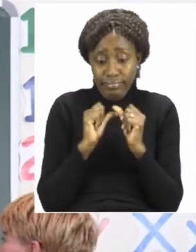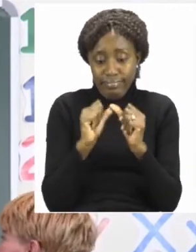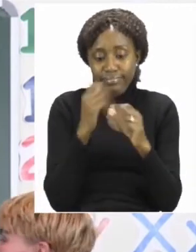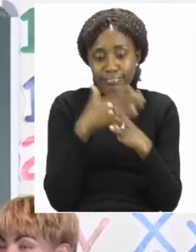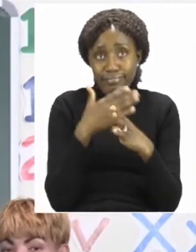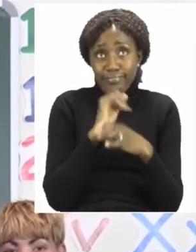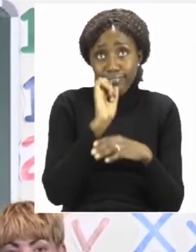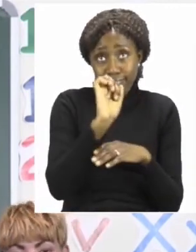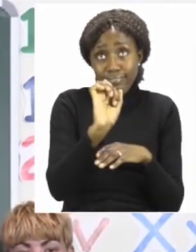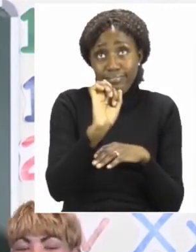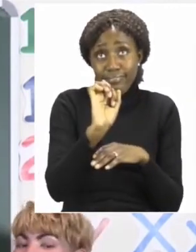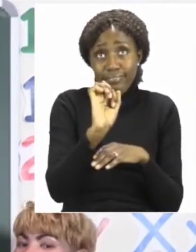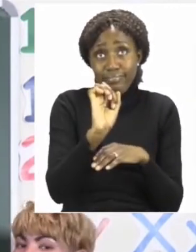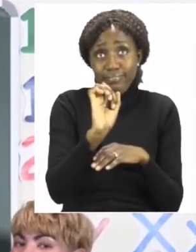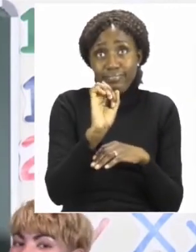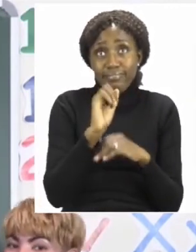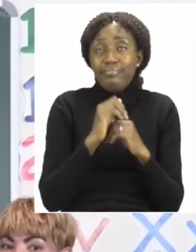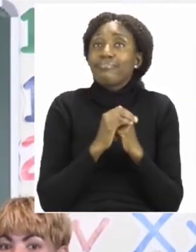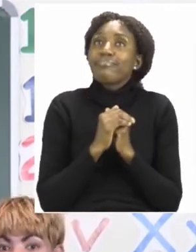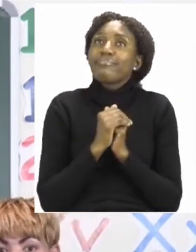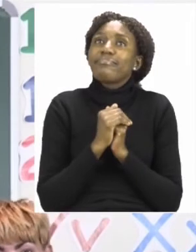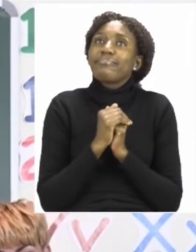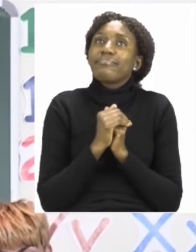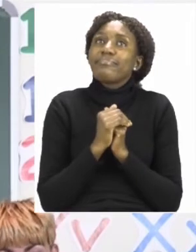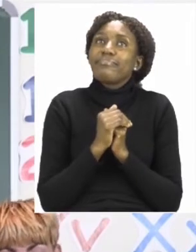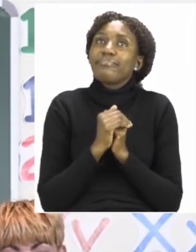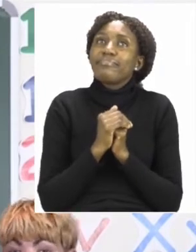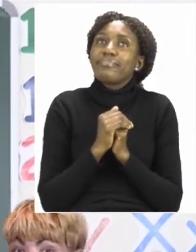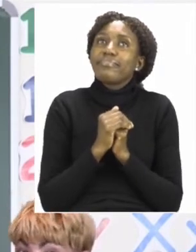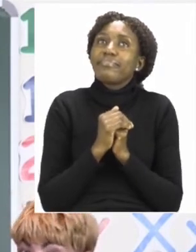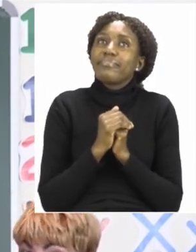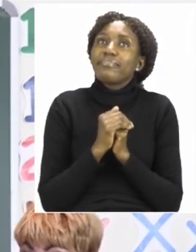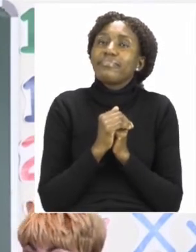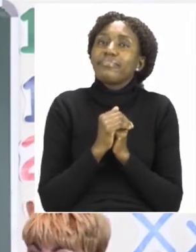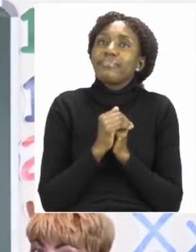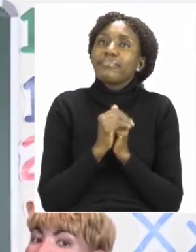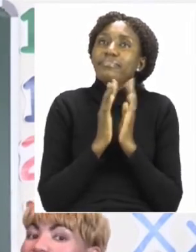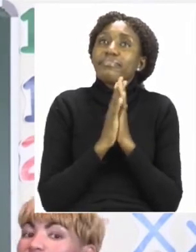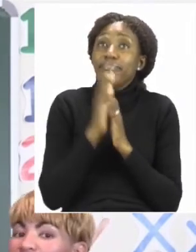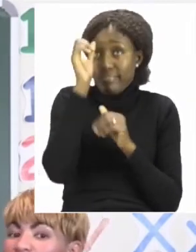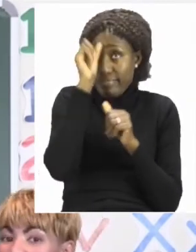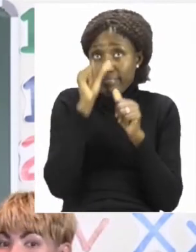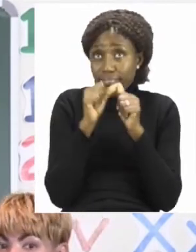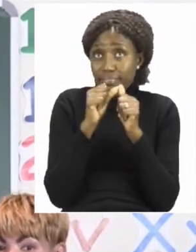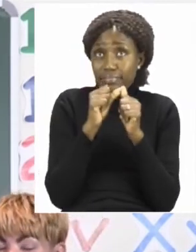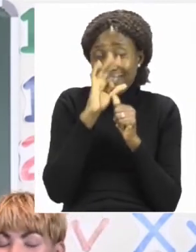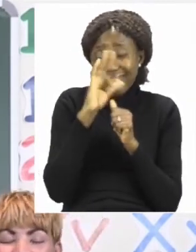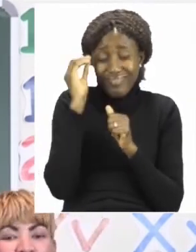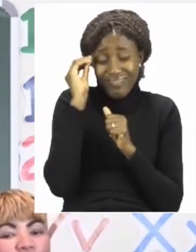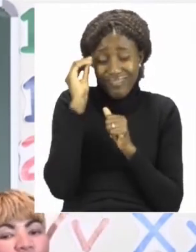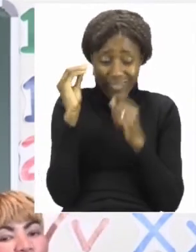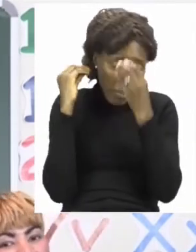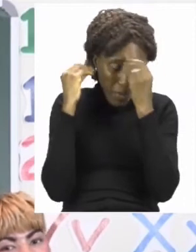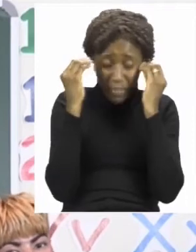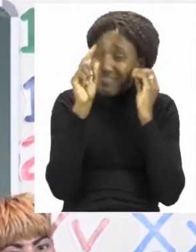the rest of the puzzle on your own now remember if you are not sure you